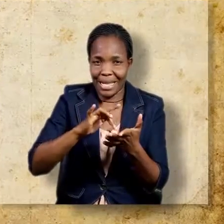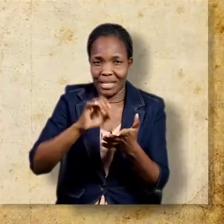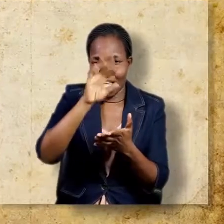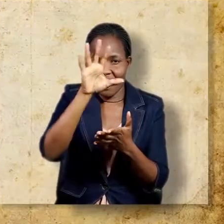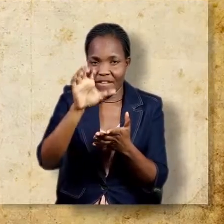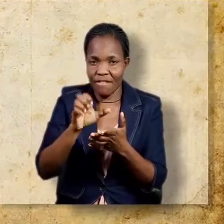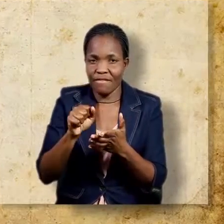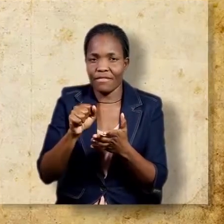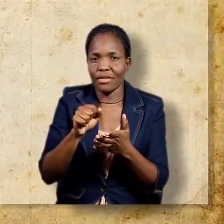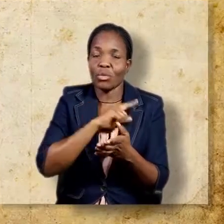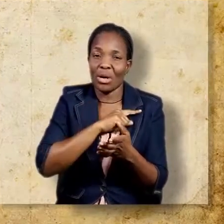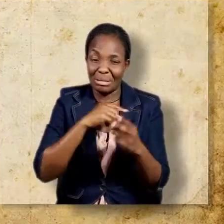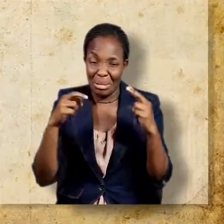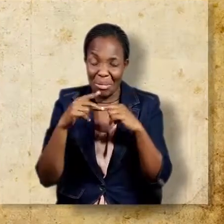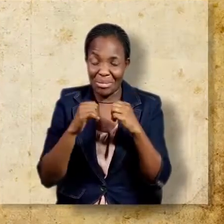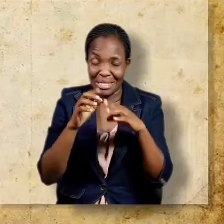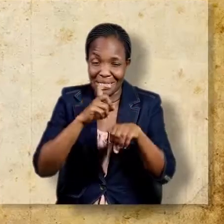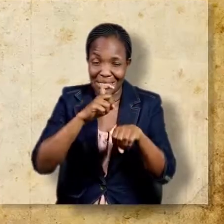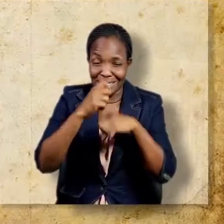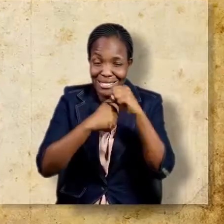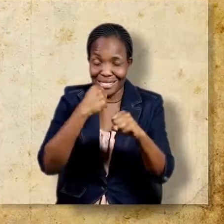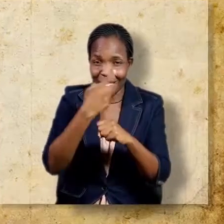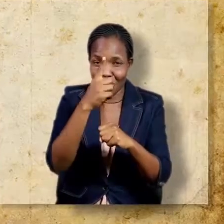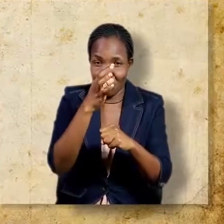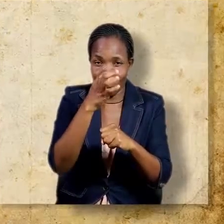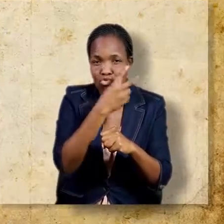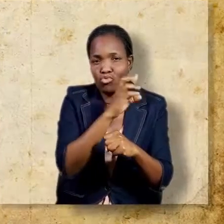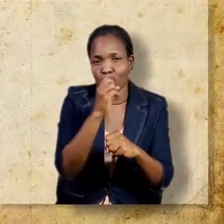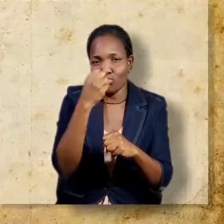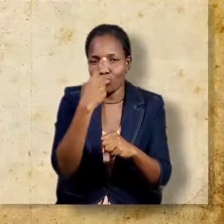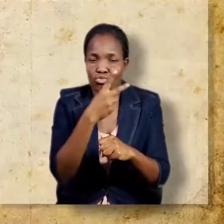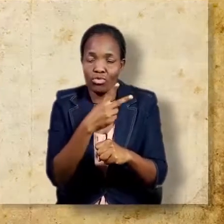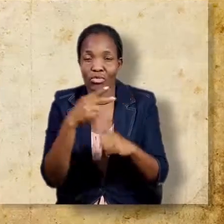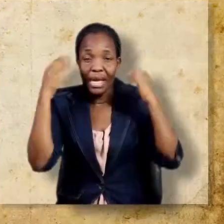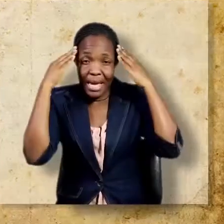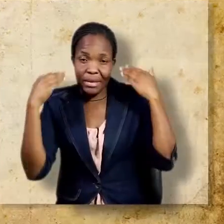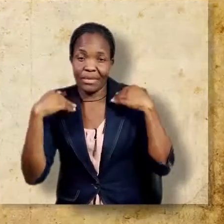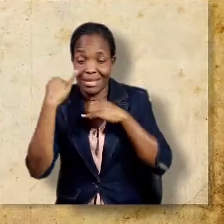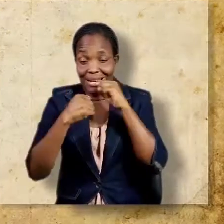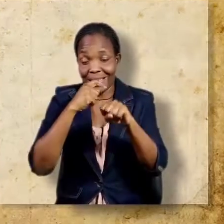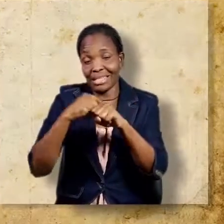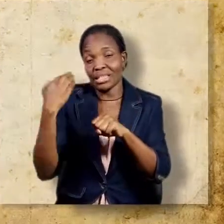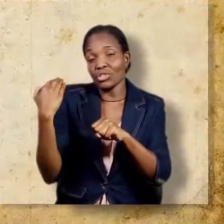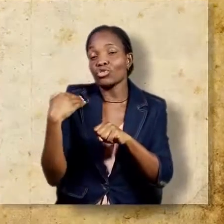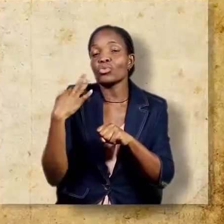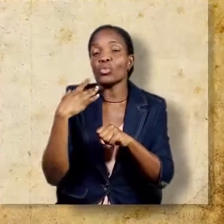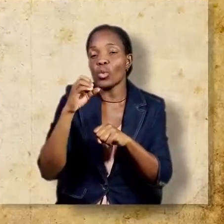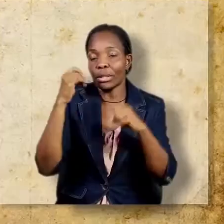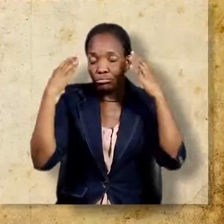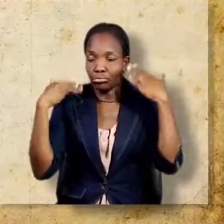Republic because of conflict starting in 2012, Egypt because of last year's Egyptian